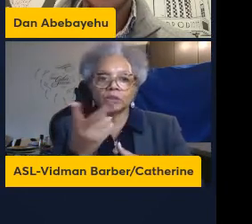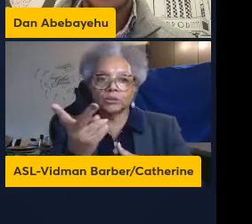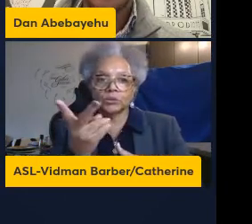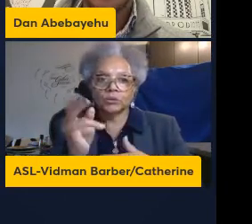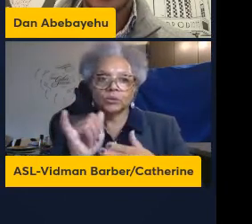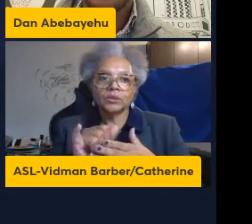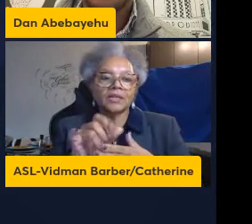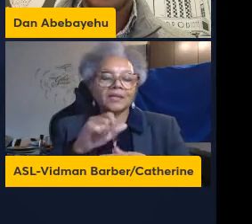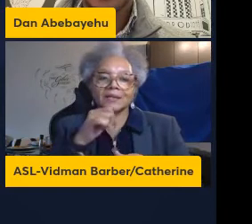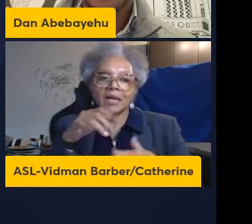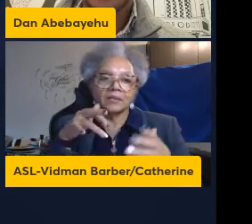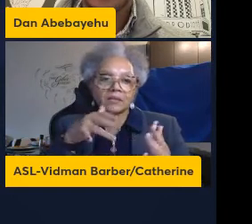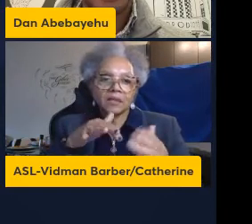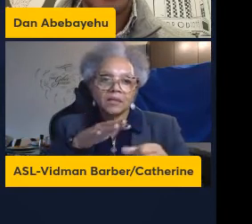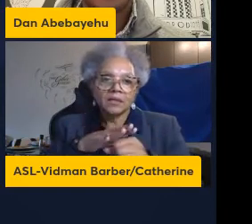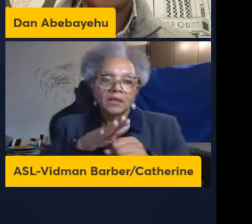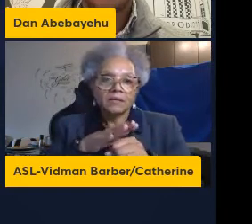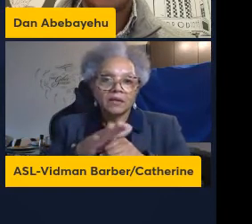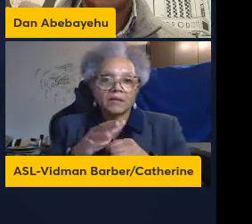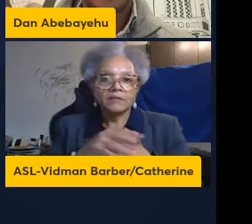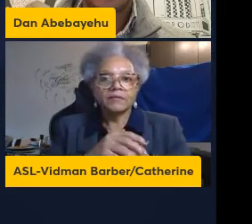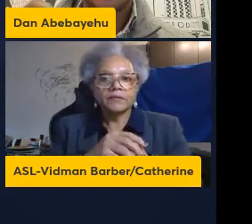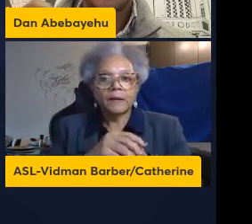understudied, and where I've tried to